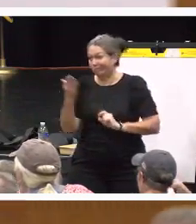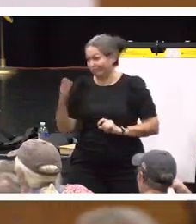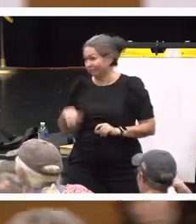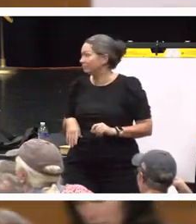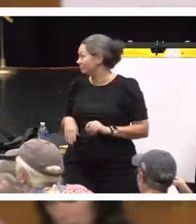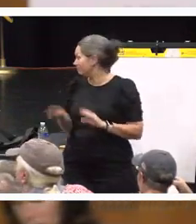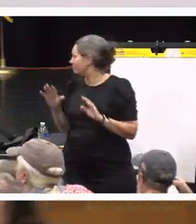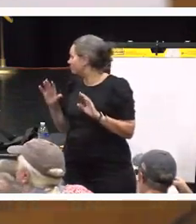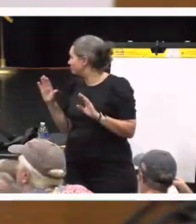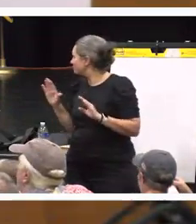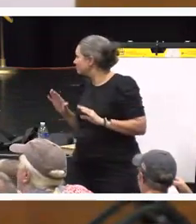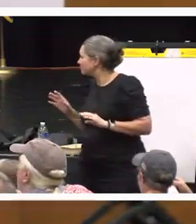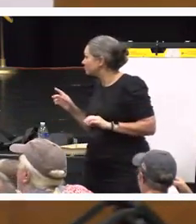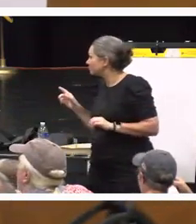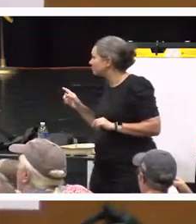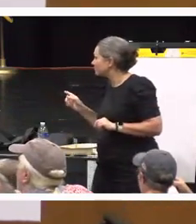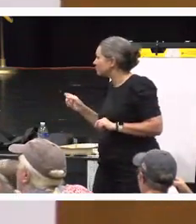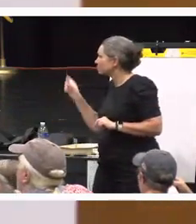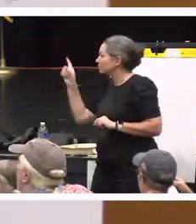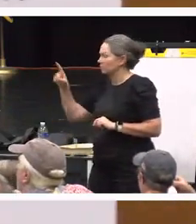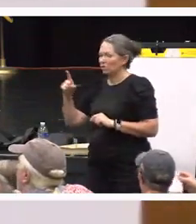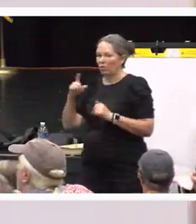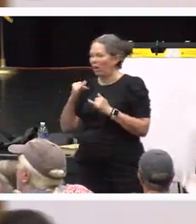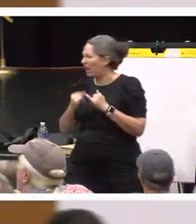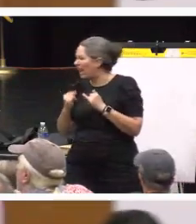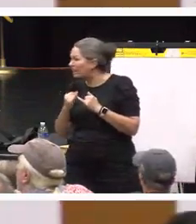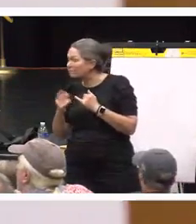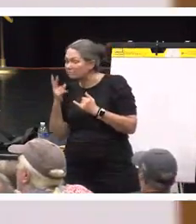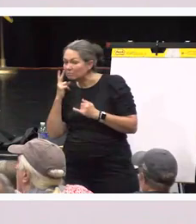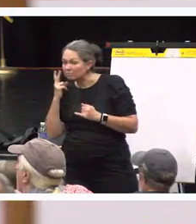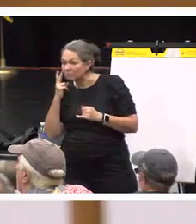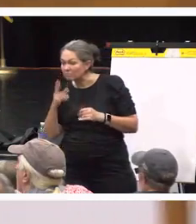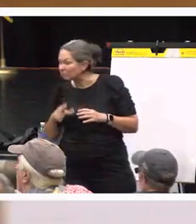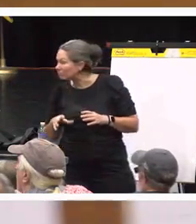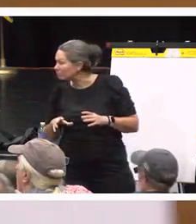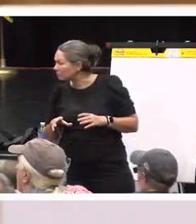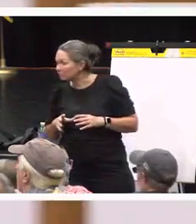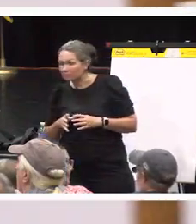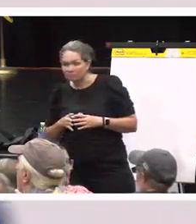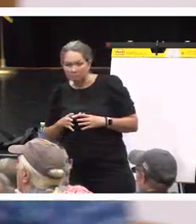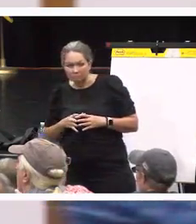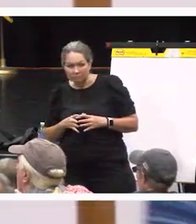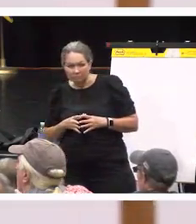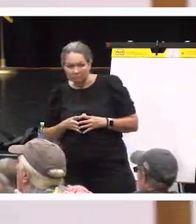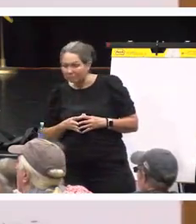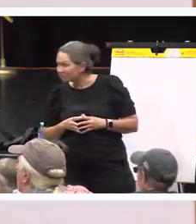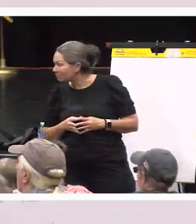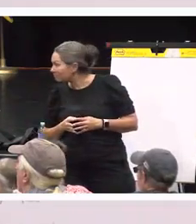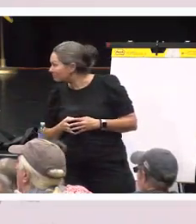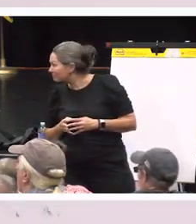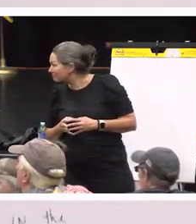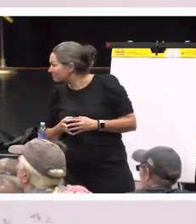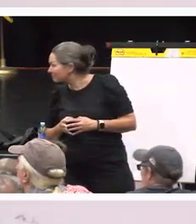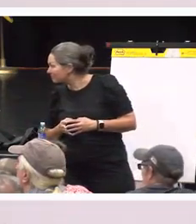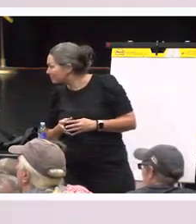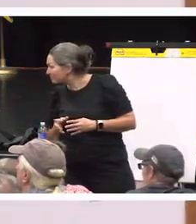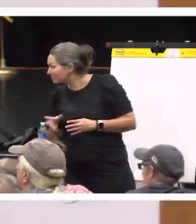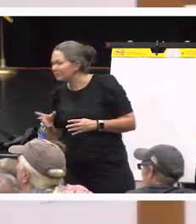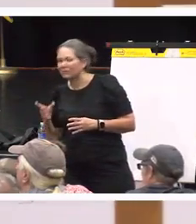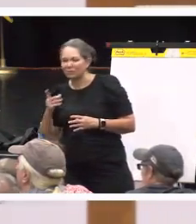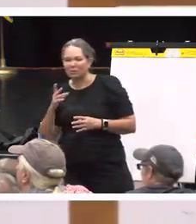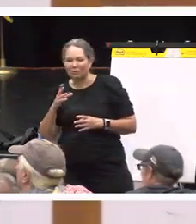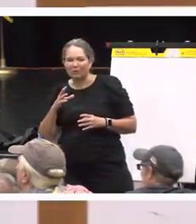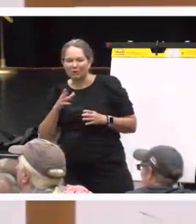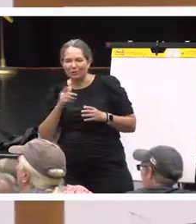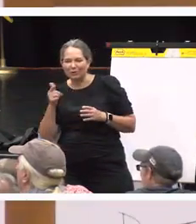this one fellow have the last word here, if he's going to talk about one of the potential priorities. Okay. I'm going to hold the mic. You can hold the